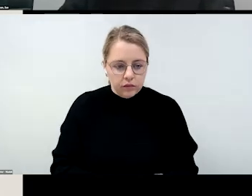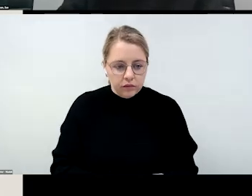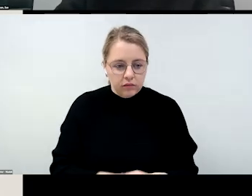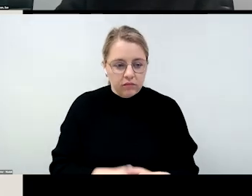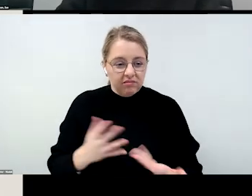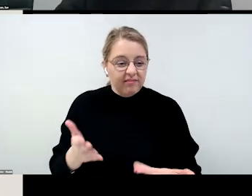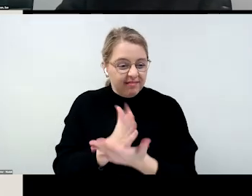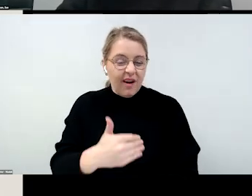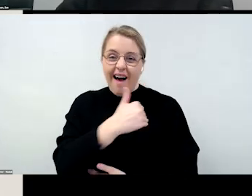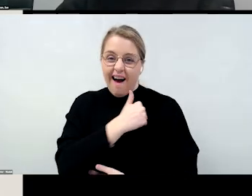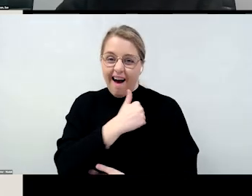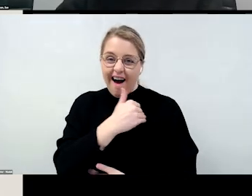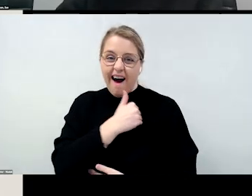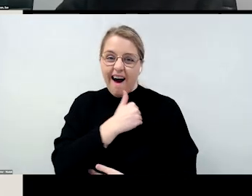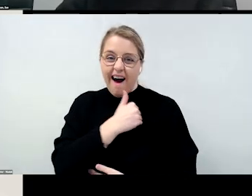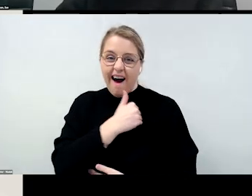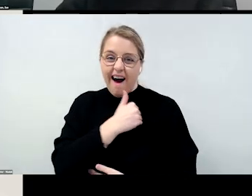its value as he cannot follow up on any recommendations.